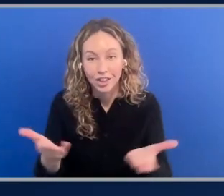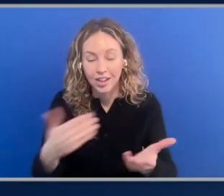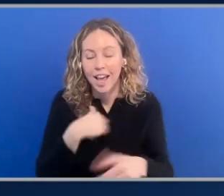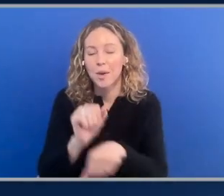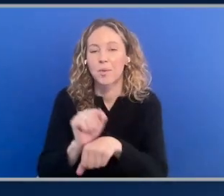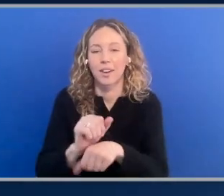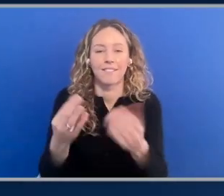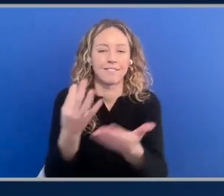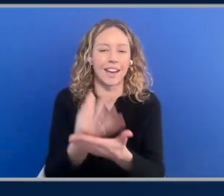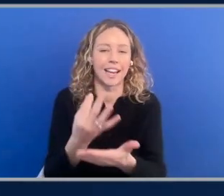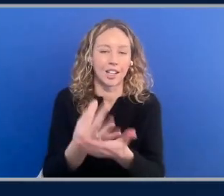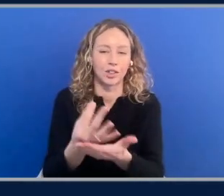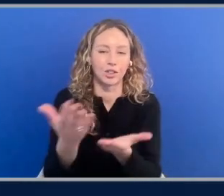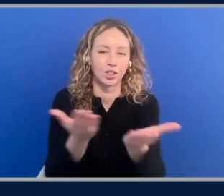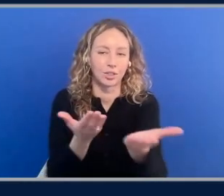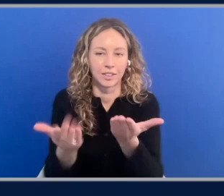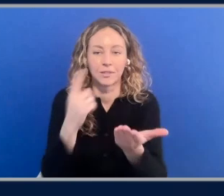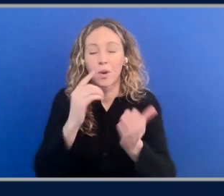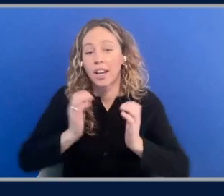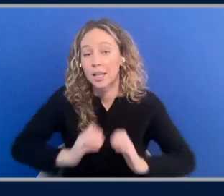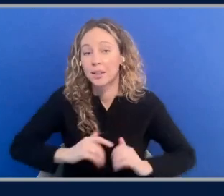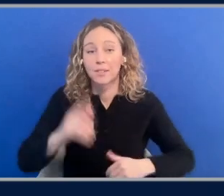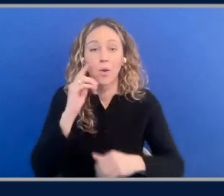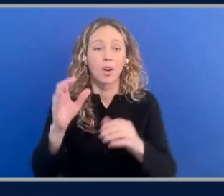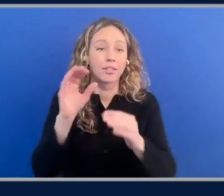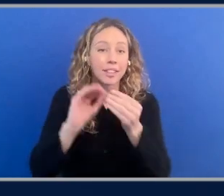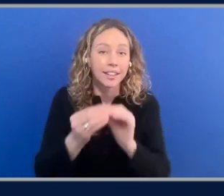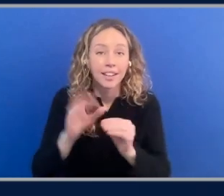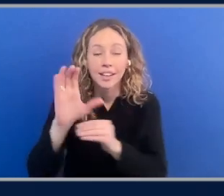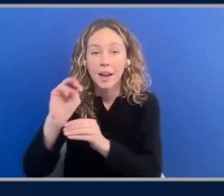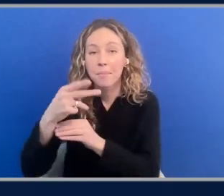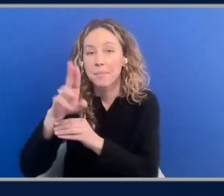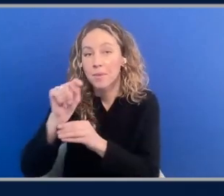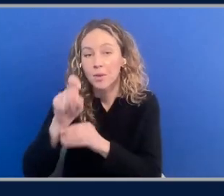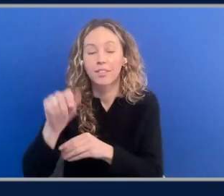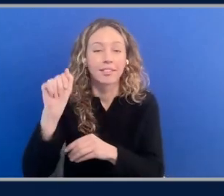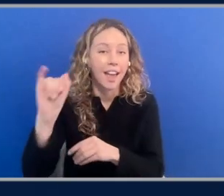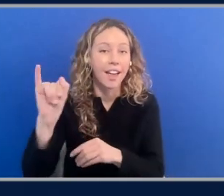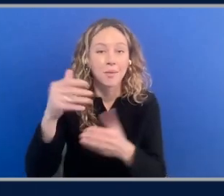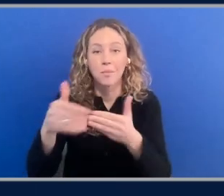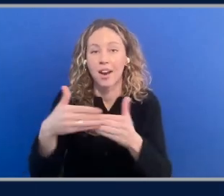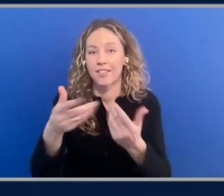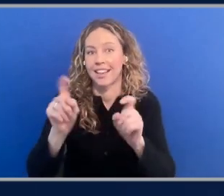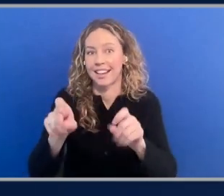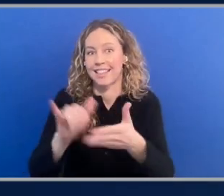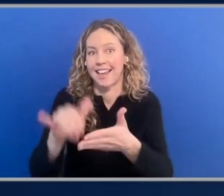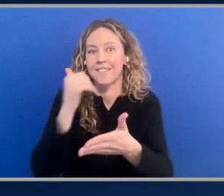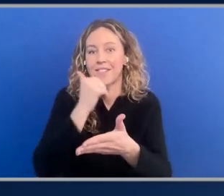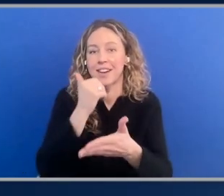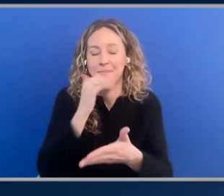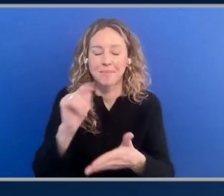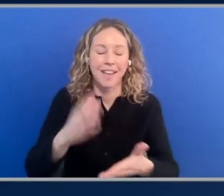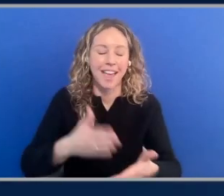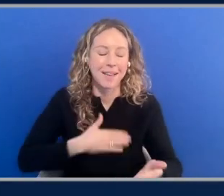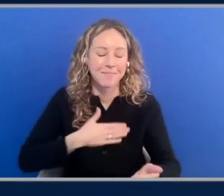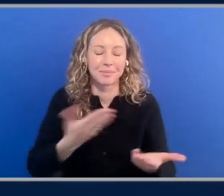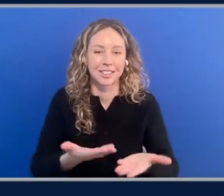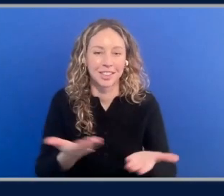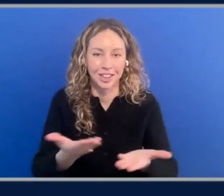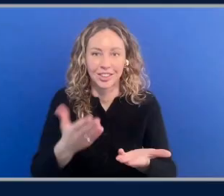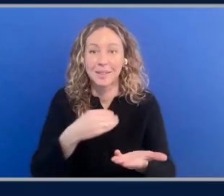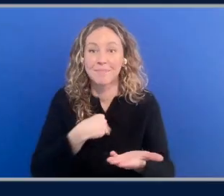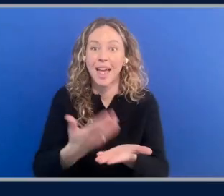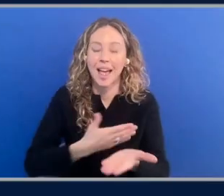services customers on things like compute and AI and whatever else they need that given day. But really happy to be here and happy to dig into